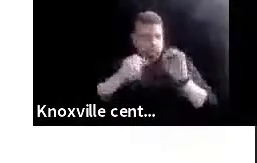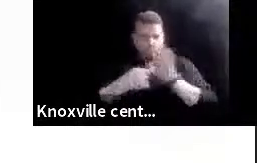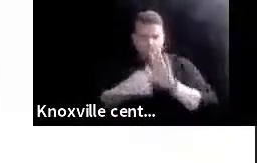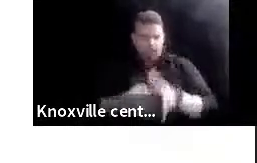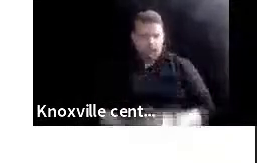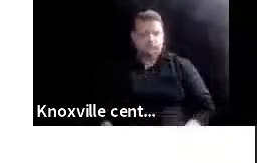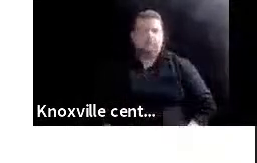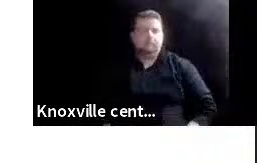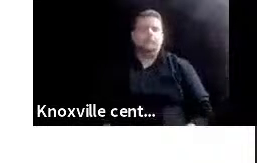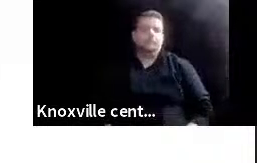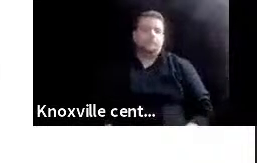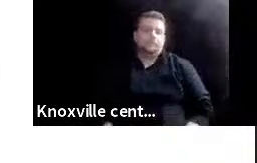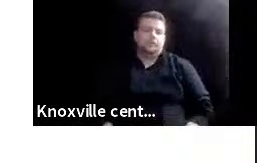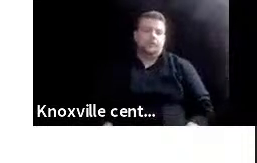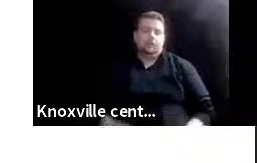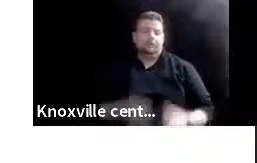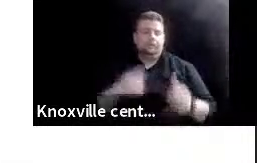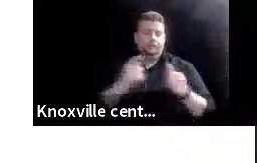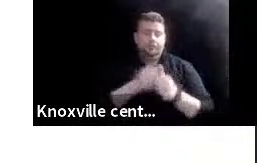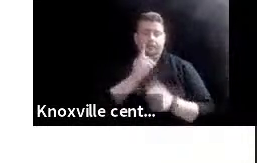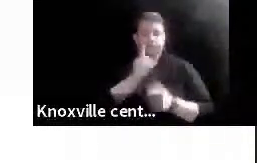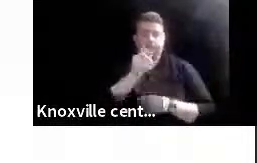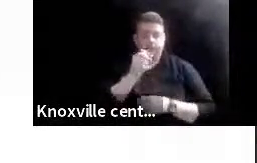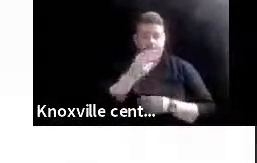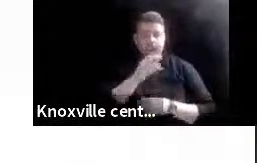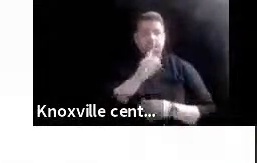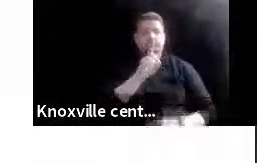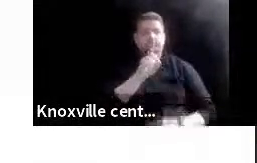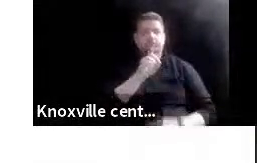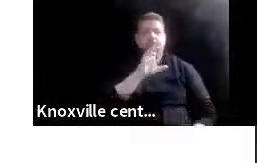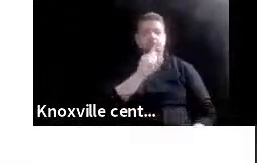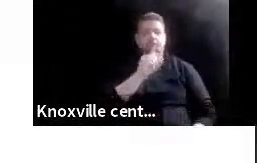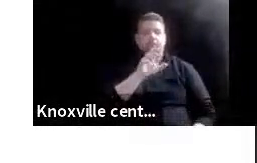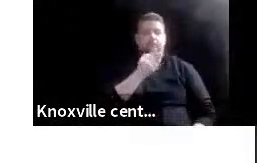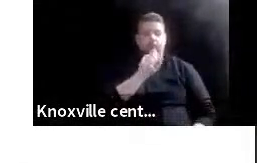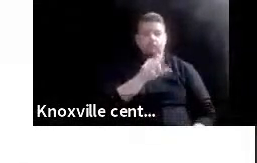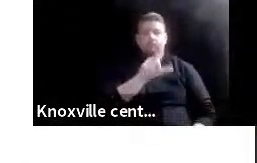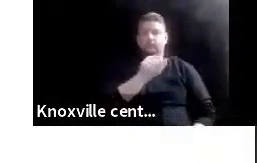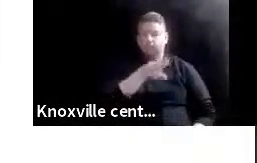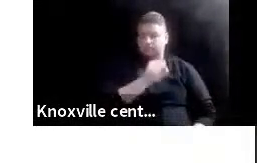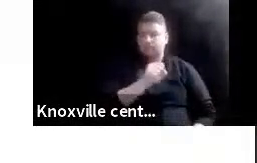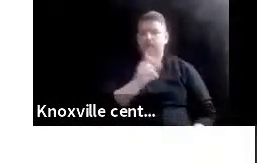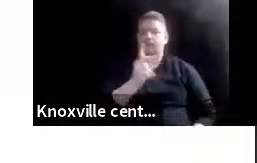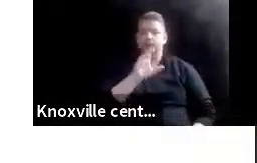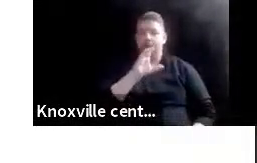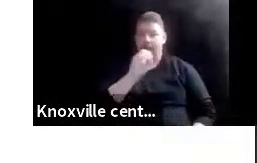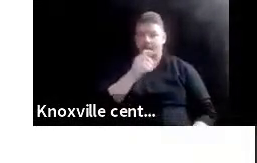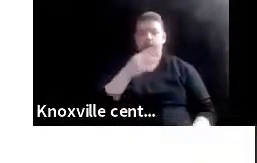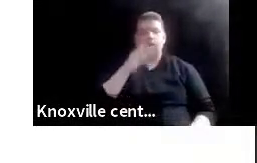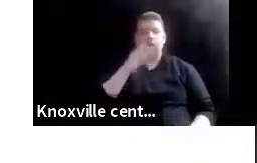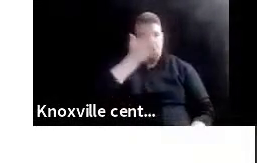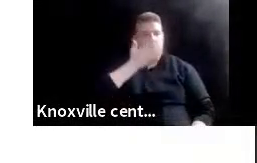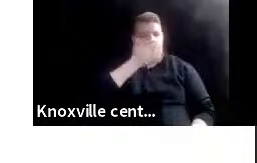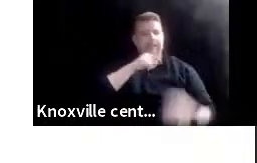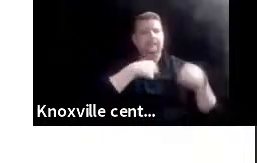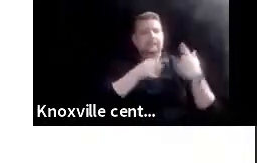So the first data set is from Descartes Labs, and this is what Knox County has looked like since